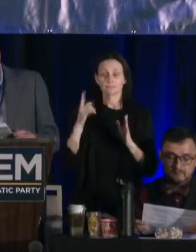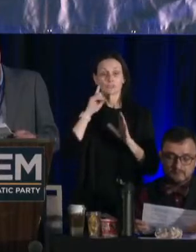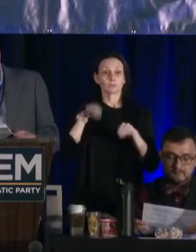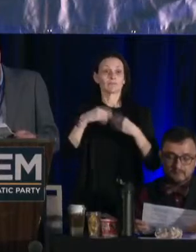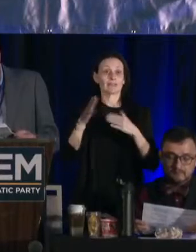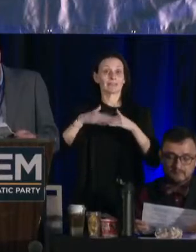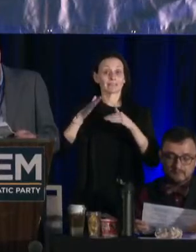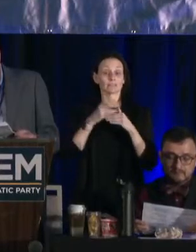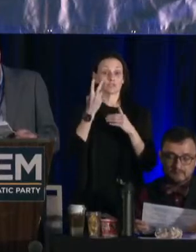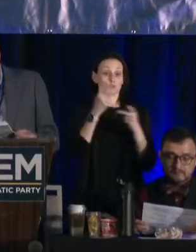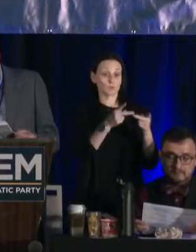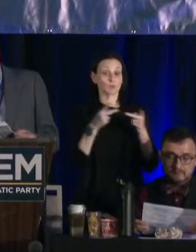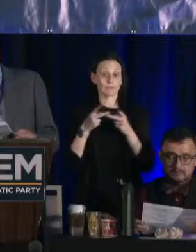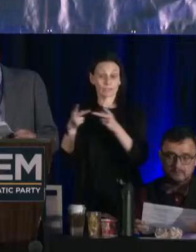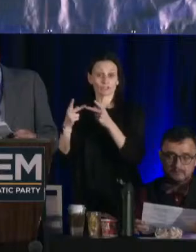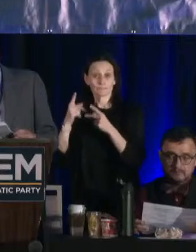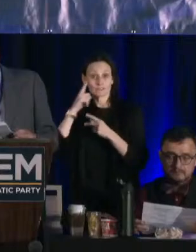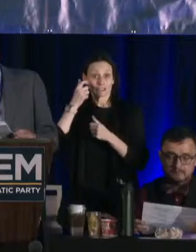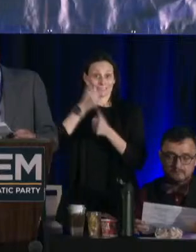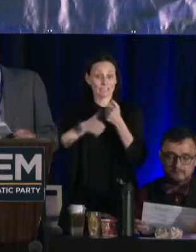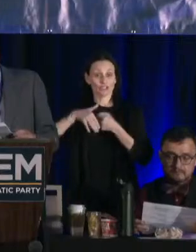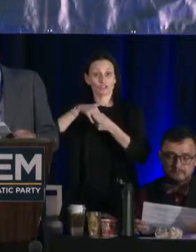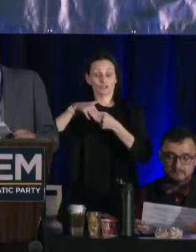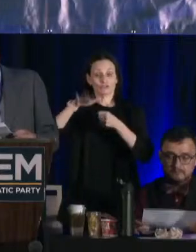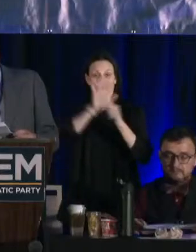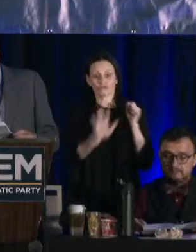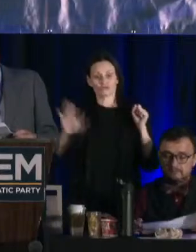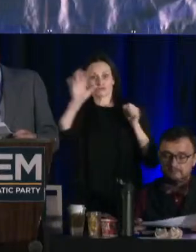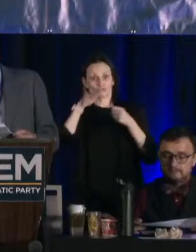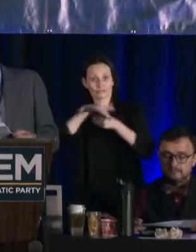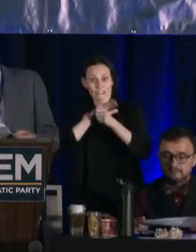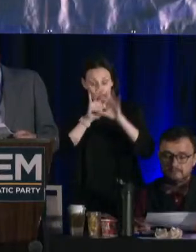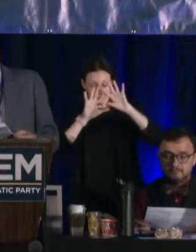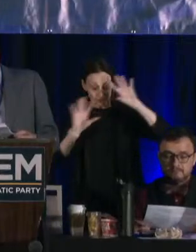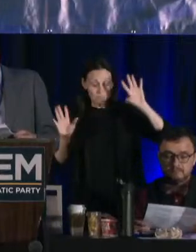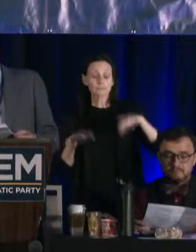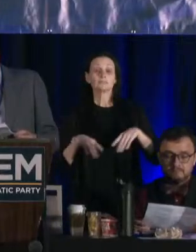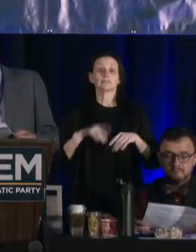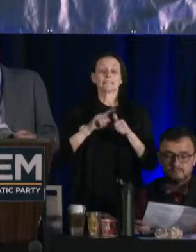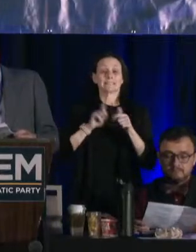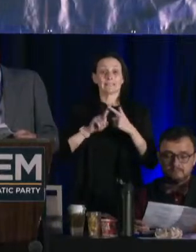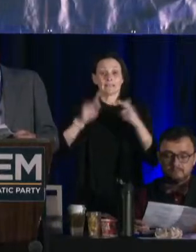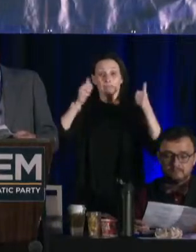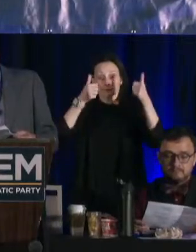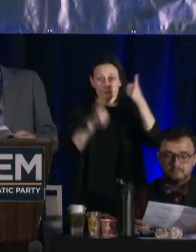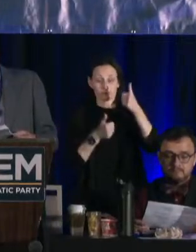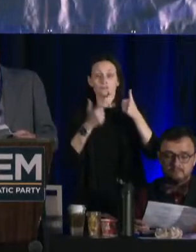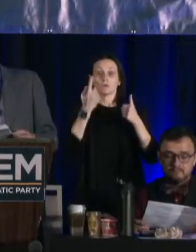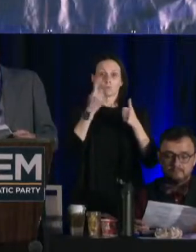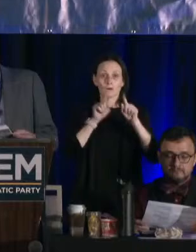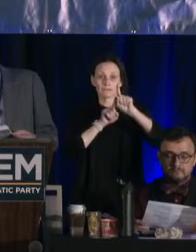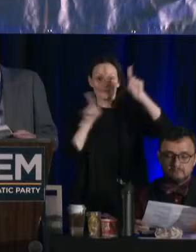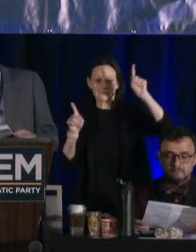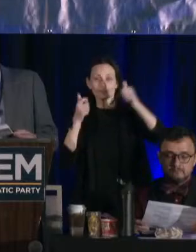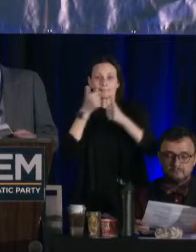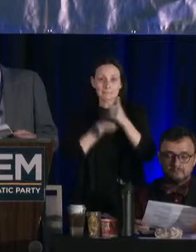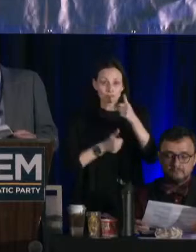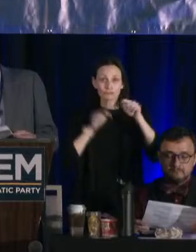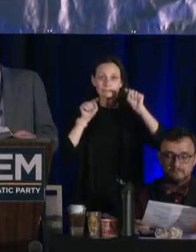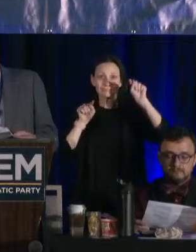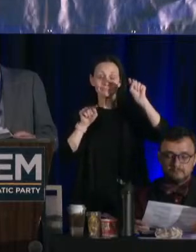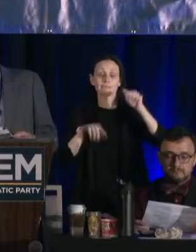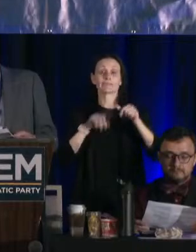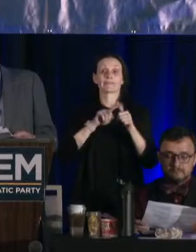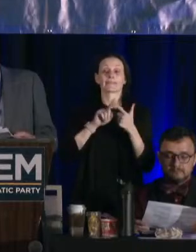least 2 locations in each region, in-person locations in each region, 1 on each day of the weekend, and maintaining